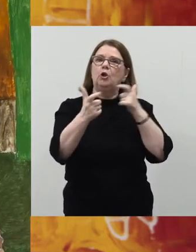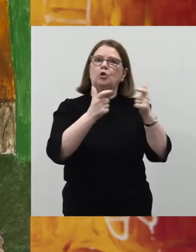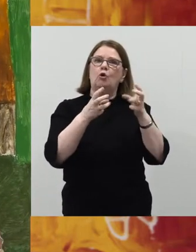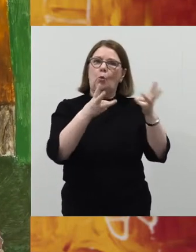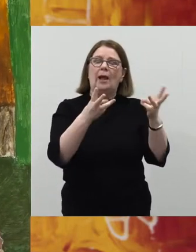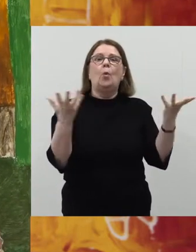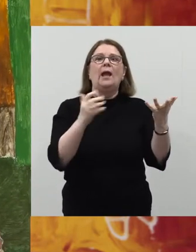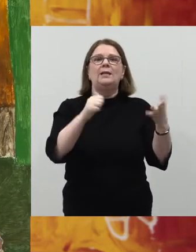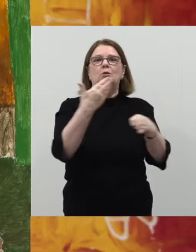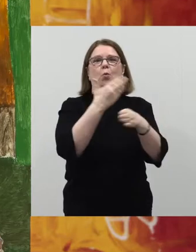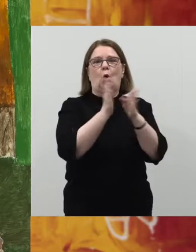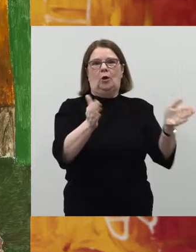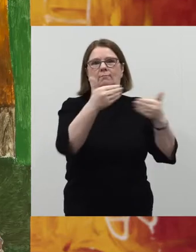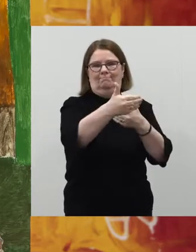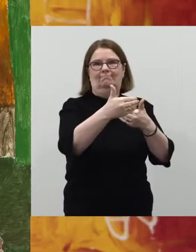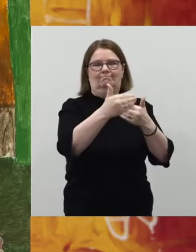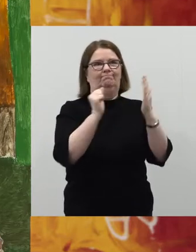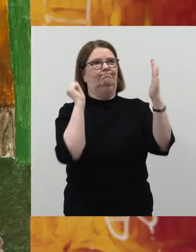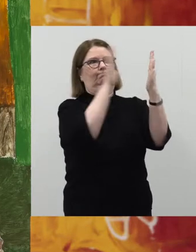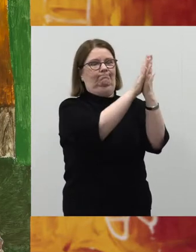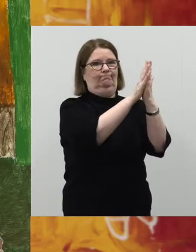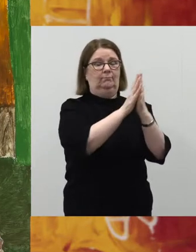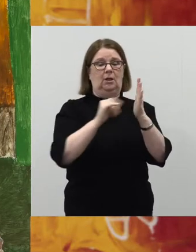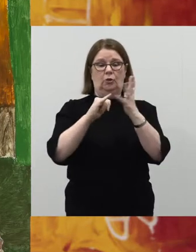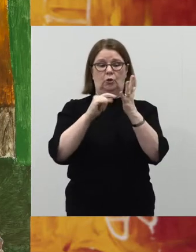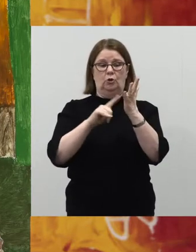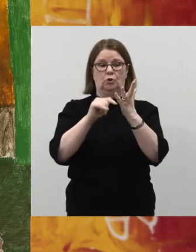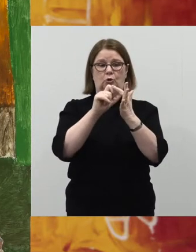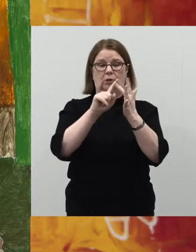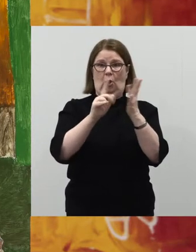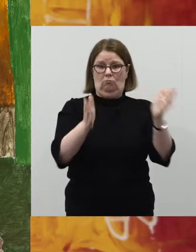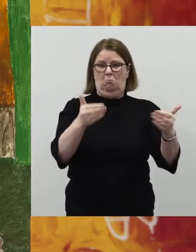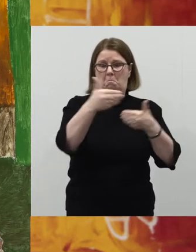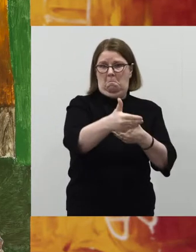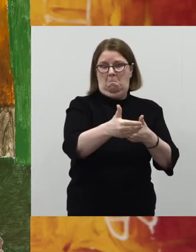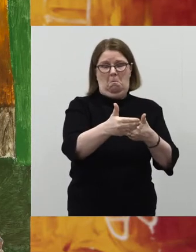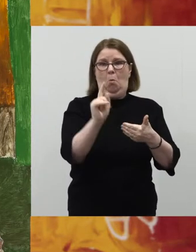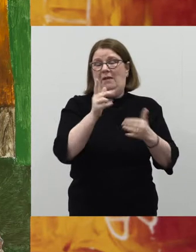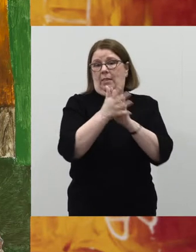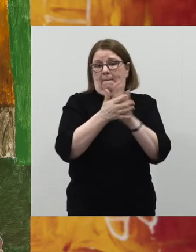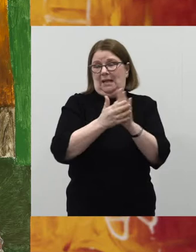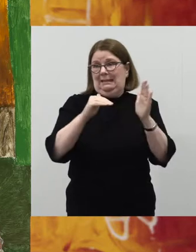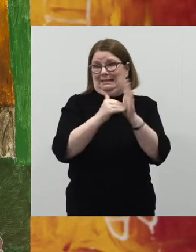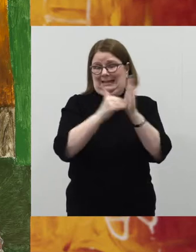narratives to unfold and find some resolution in the controlled environment of the studio.